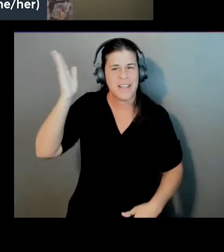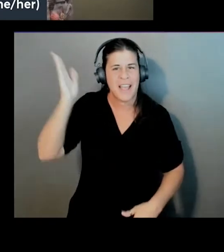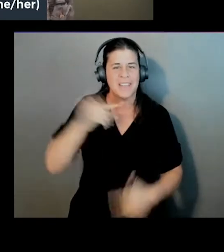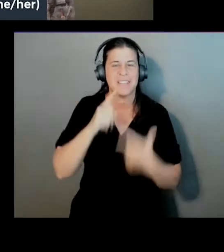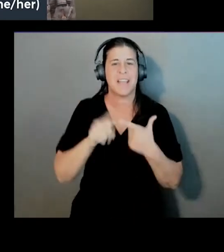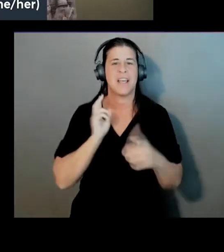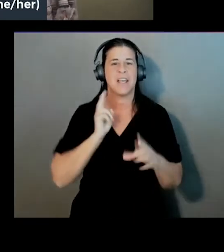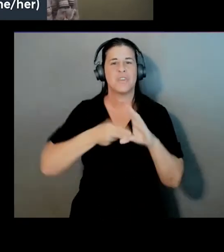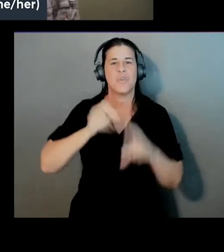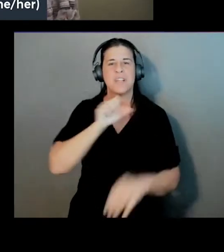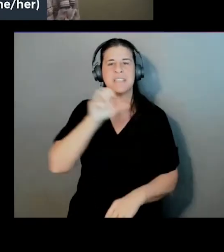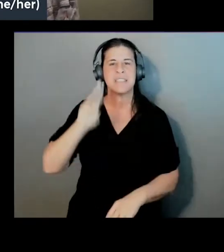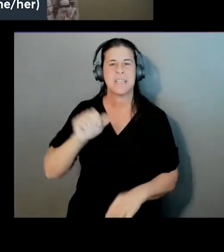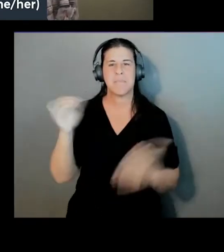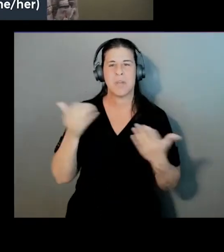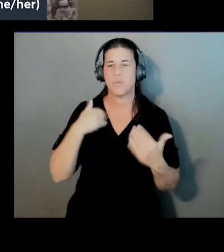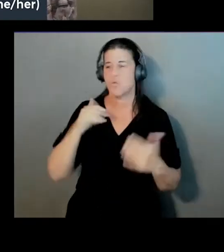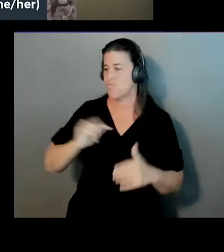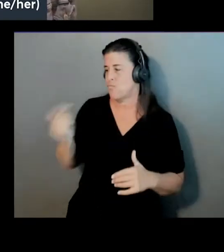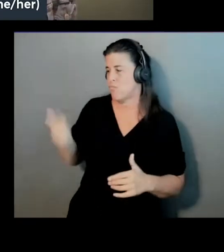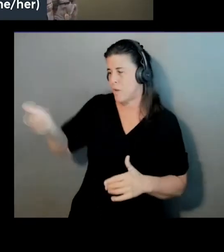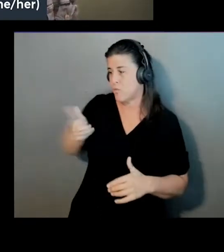Seema. Seema, if you want to introduce yourself.